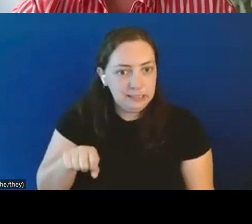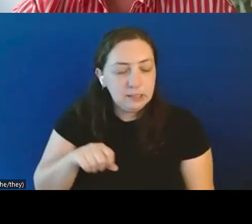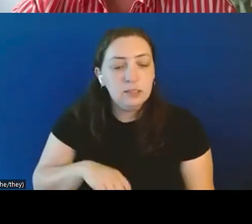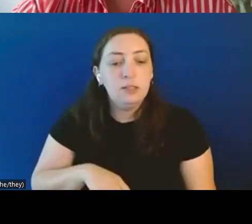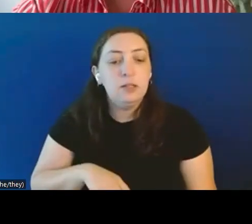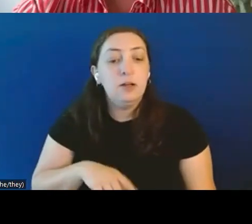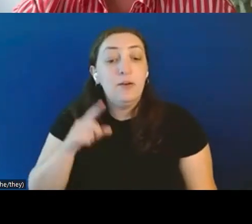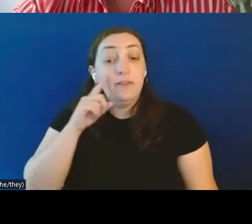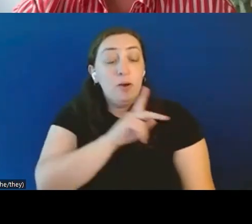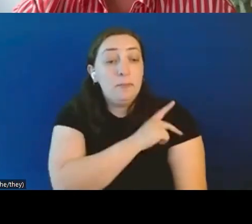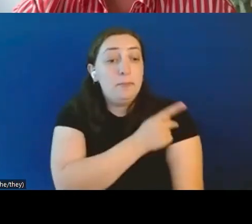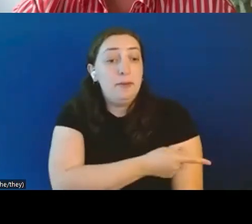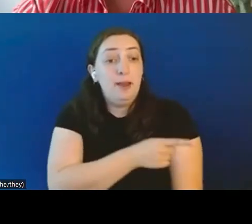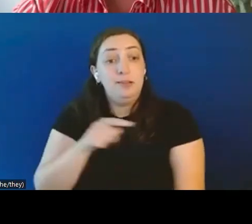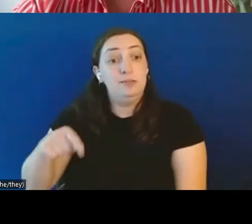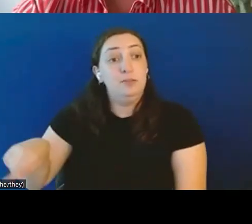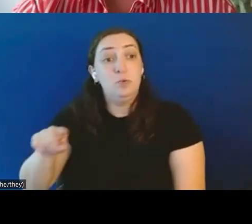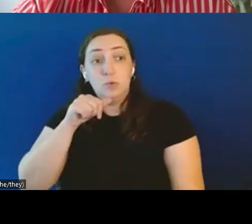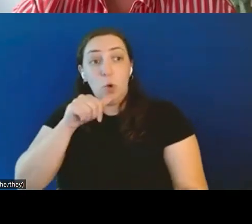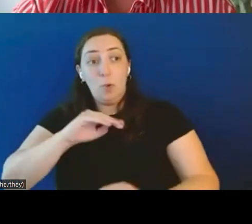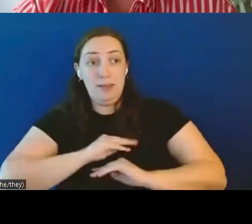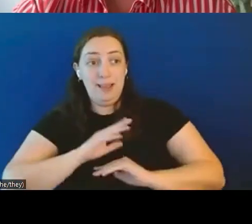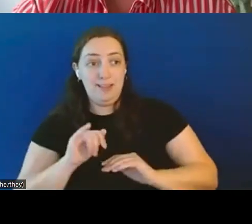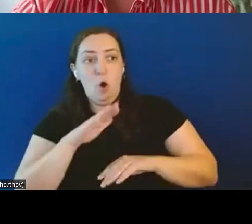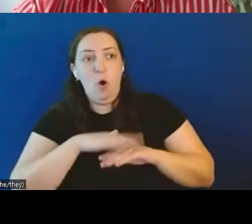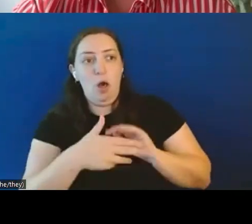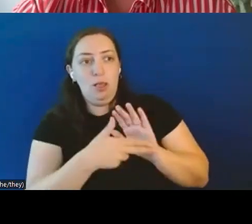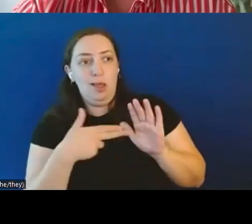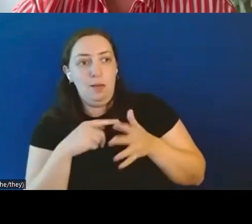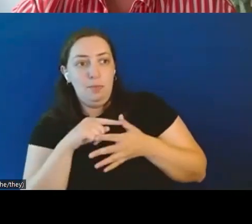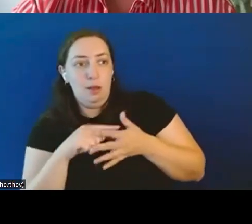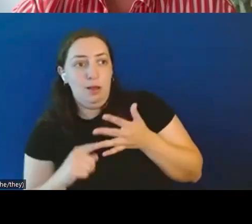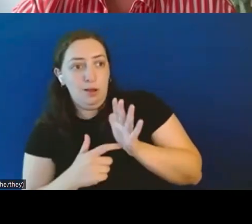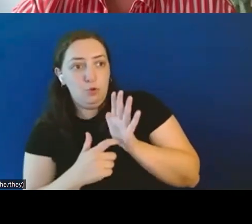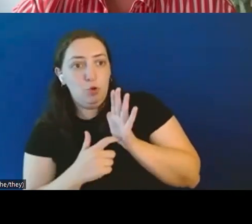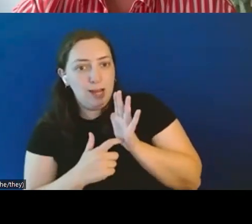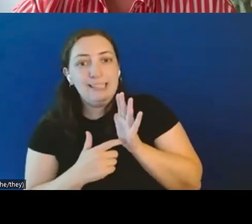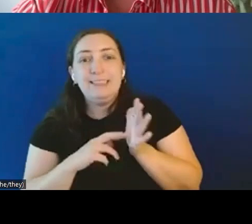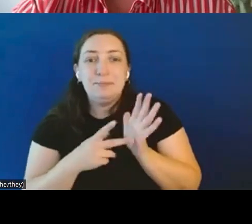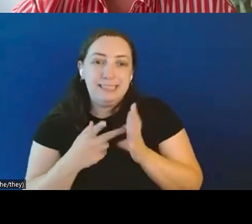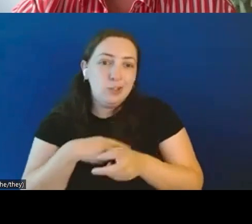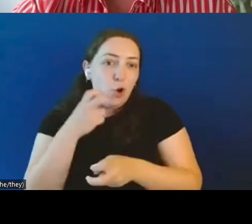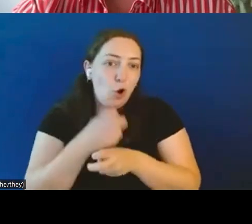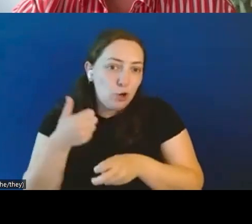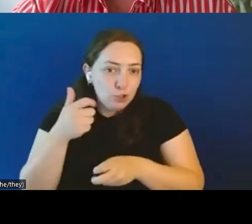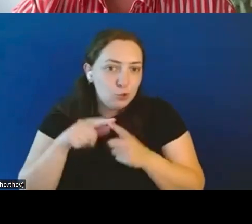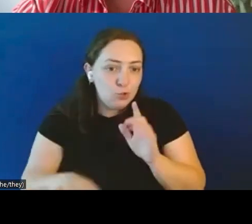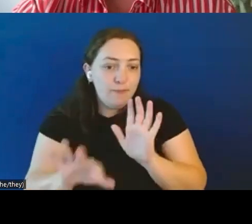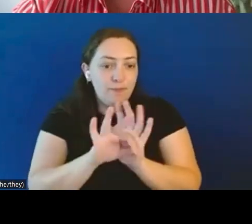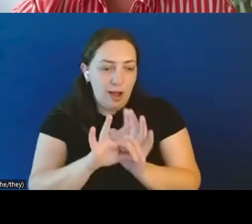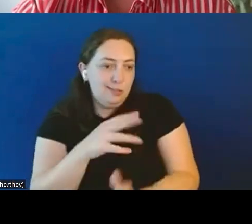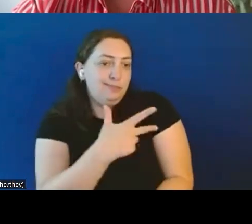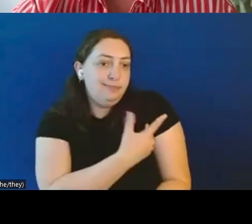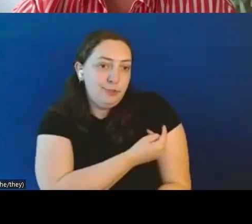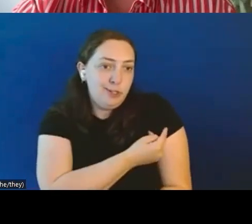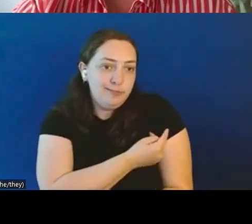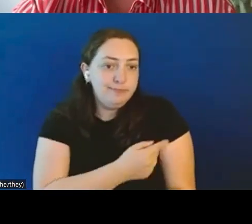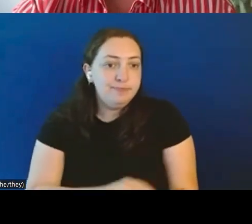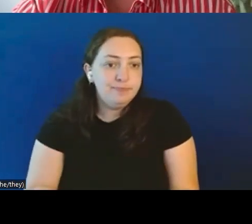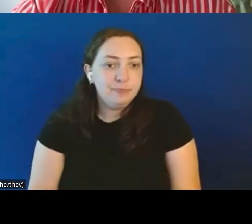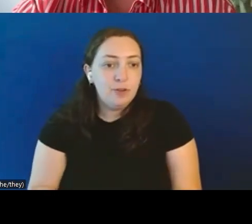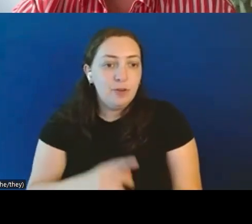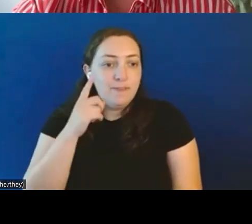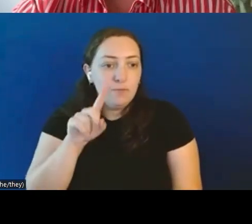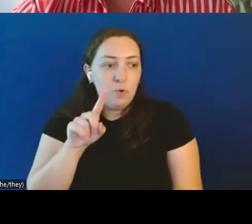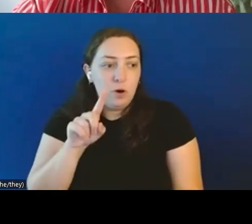And for patients who do not meet the on-label indications, it will be more difficult to access COVID-19 vaccines from